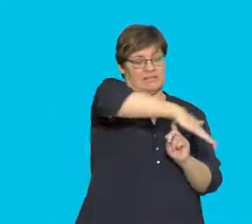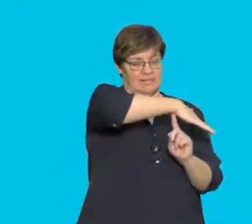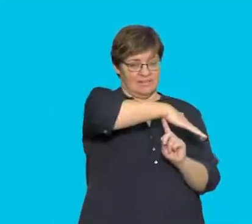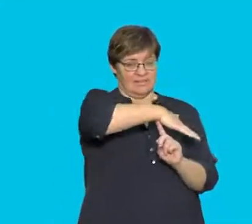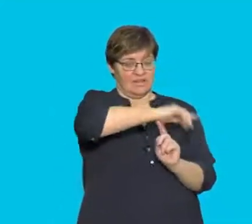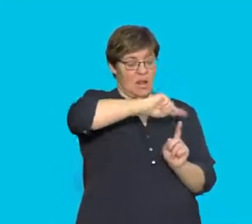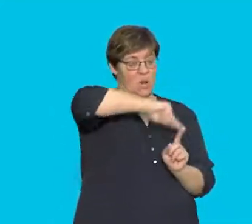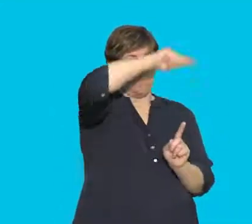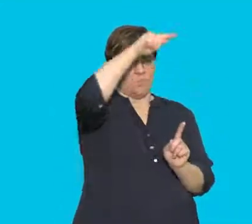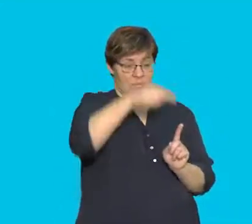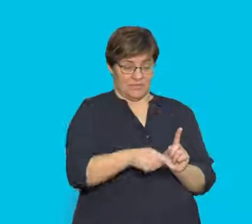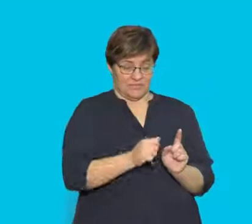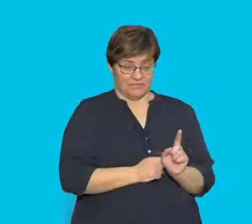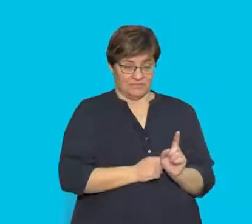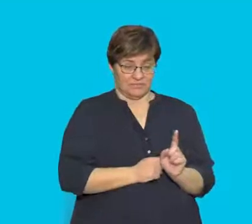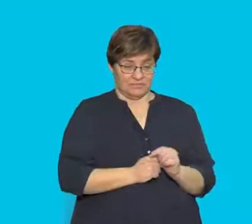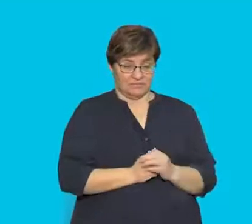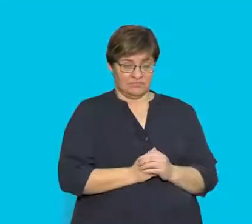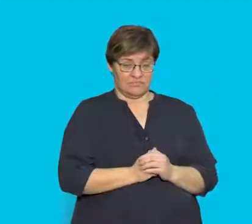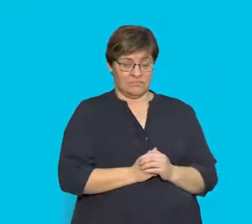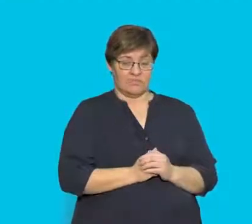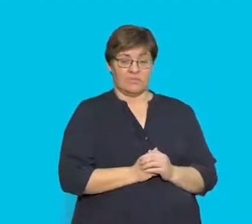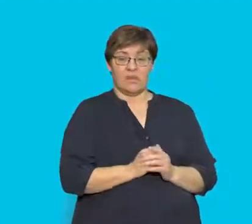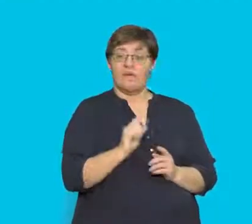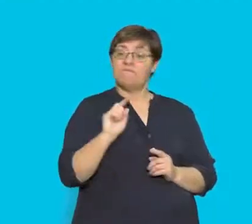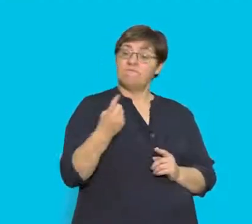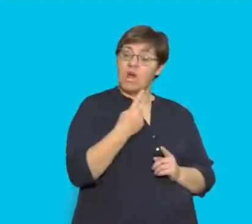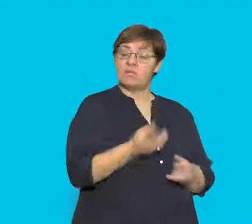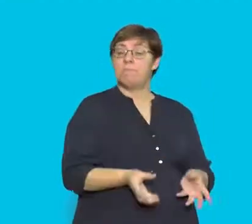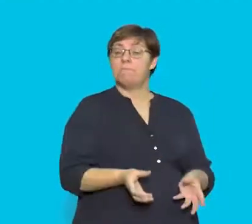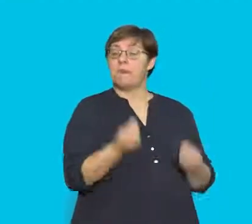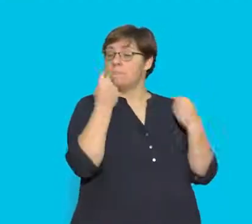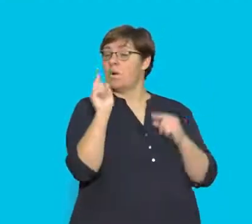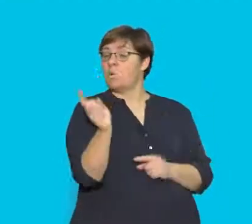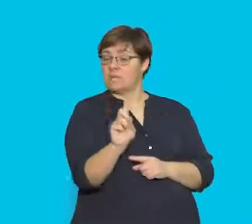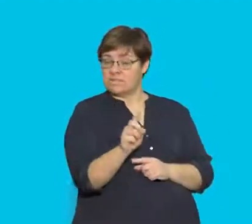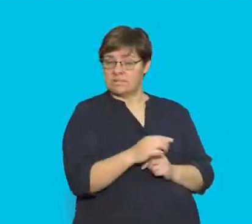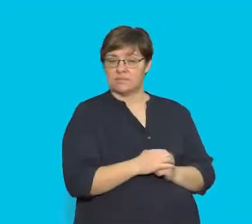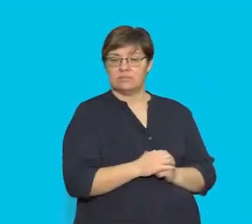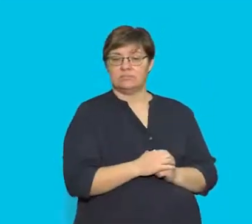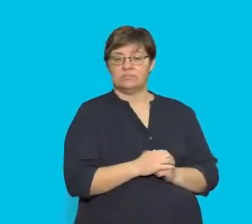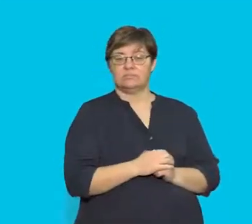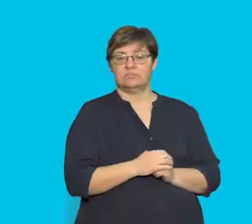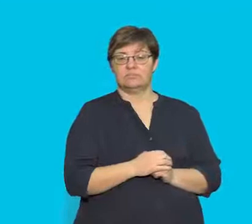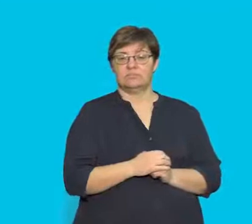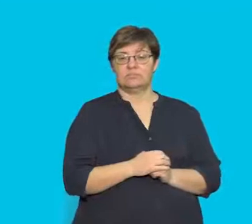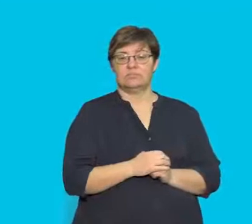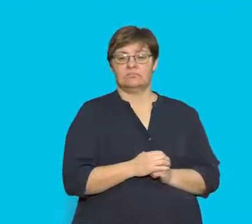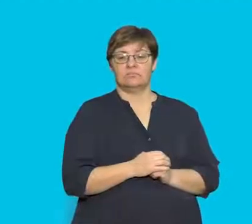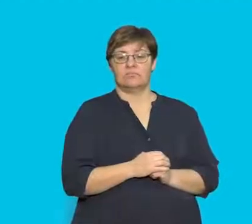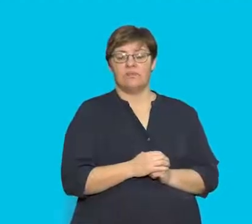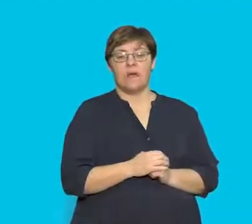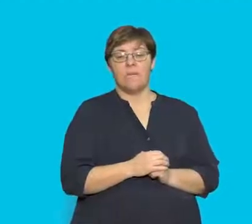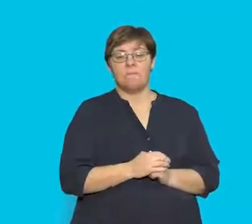around a loop. And the first idea that we had was to look at the side-on